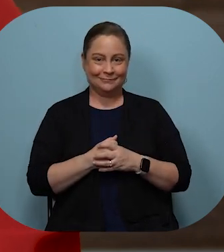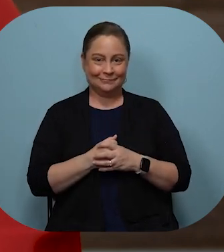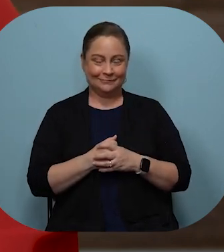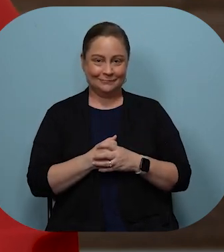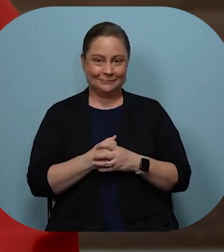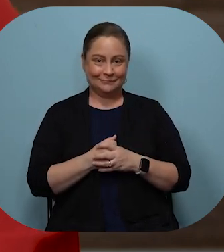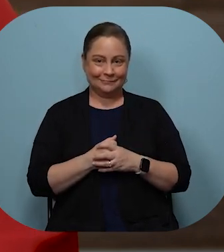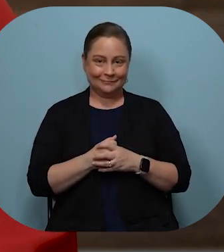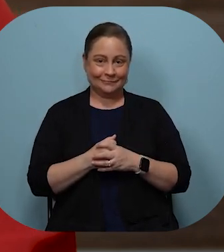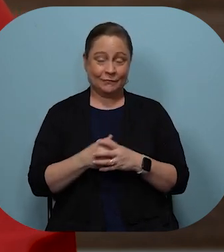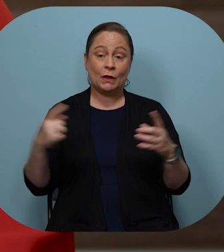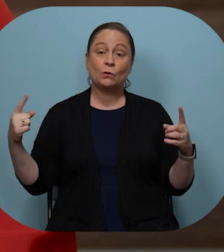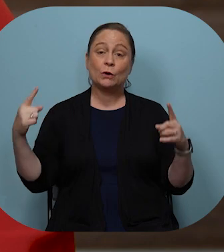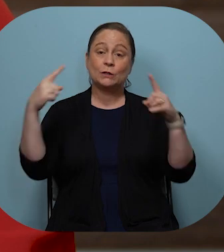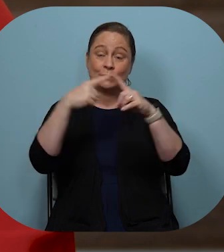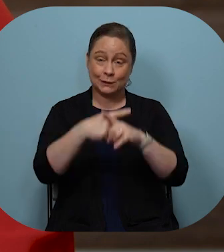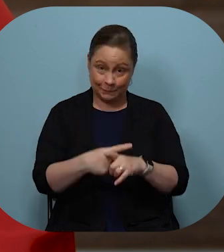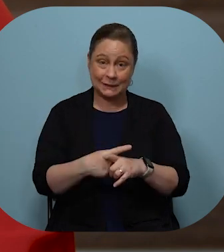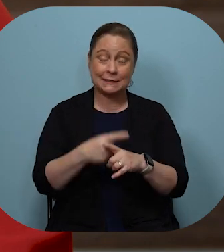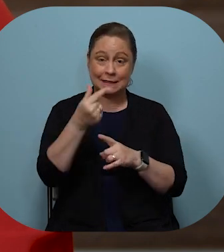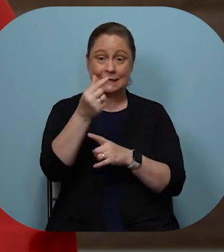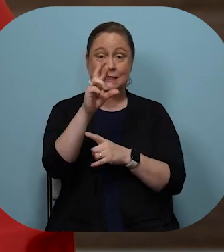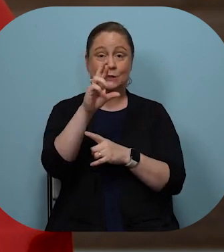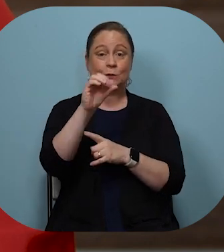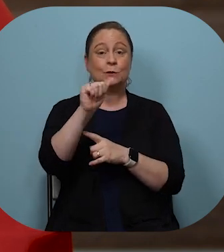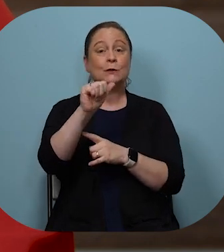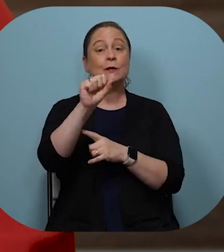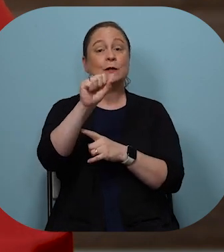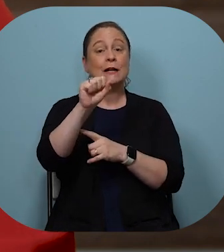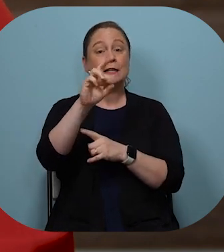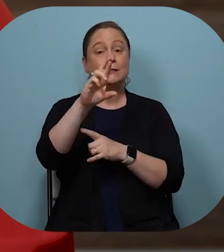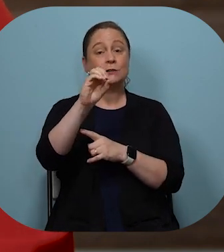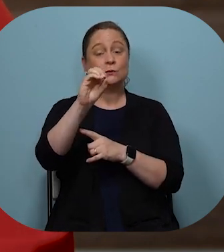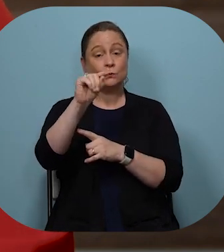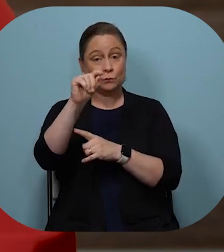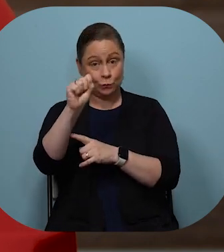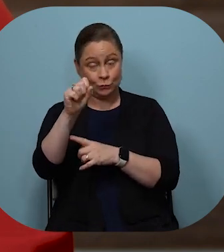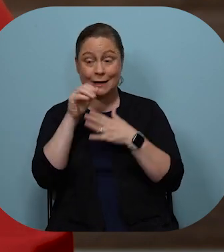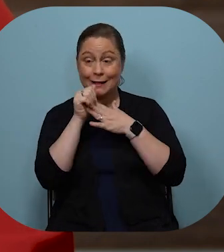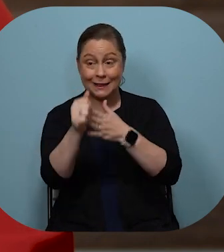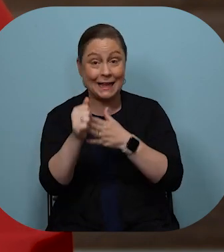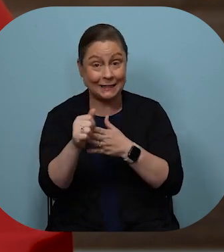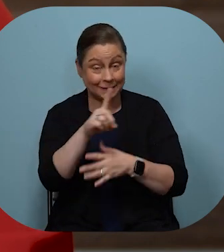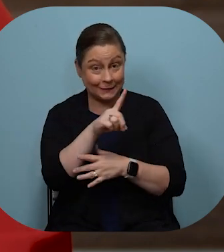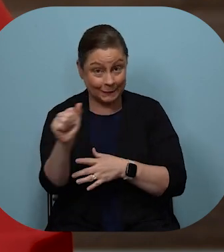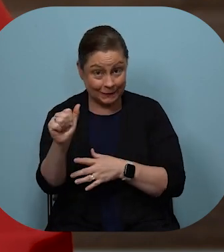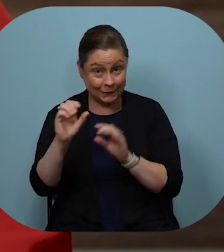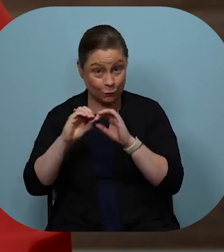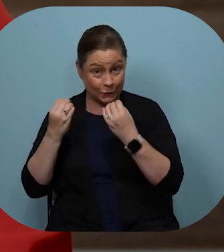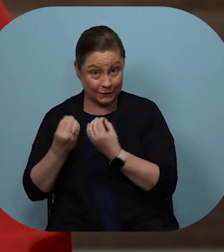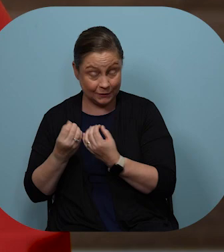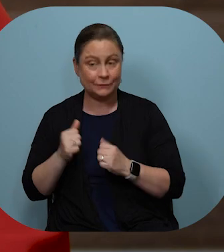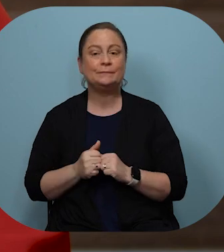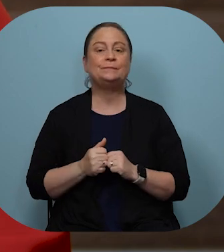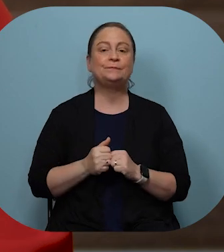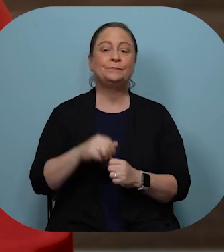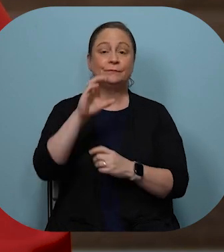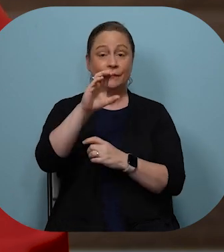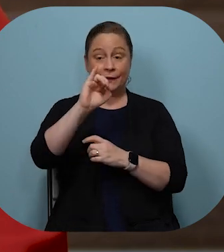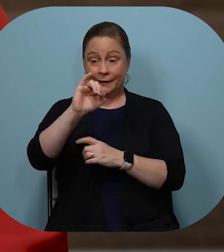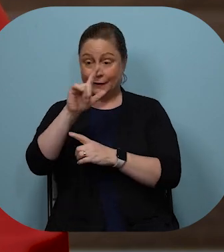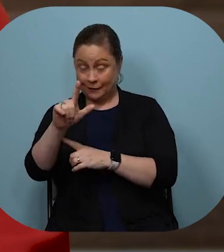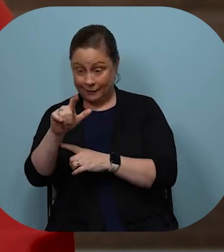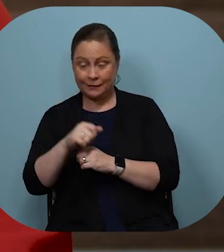As grassroots, cross-disability focused, and disability-led organizations, Centers for Independent Living are often at